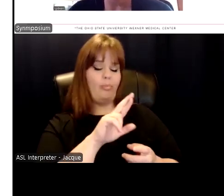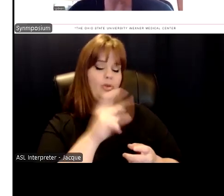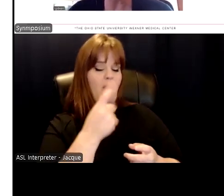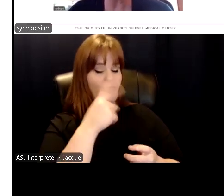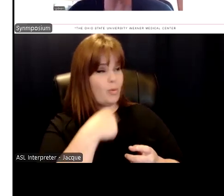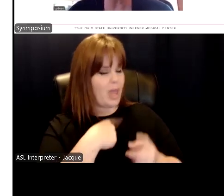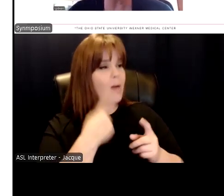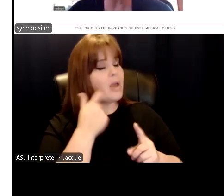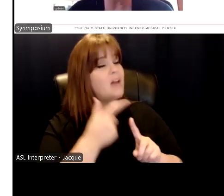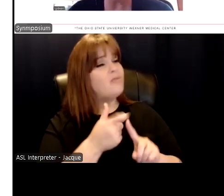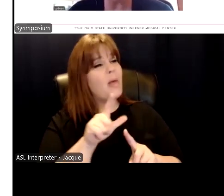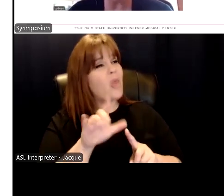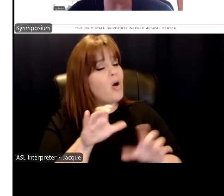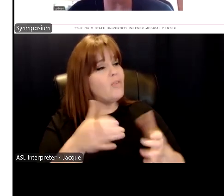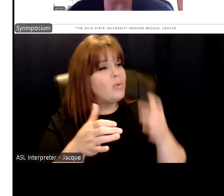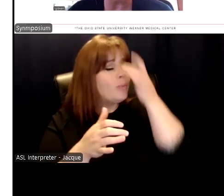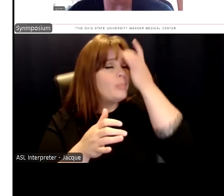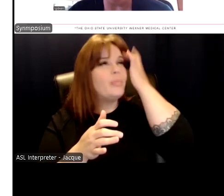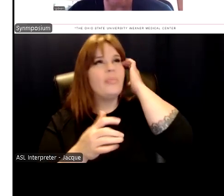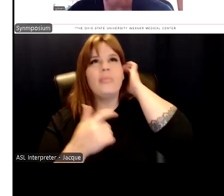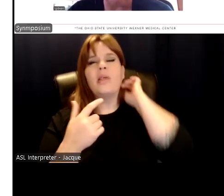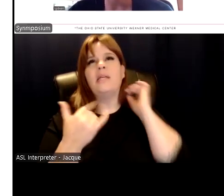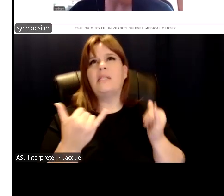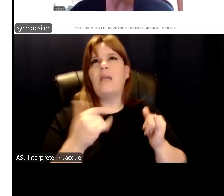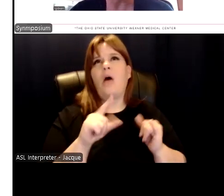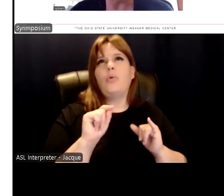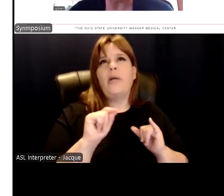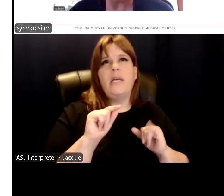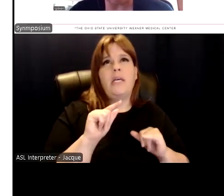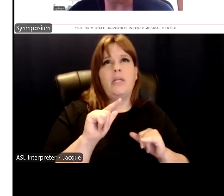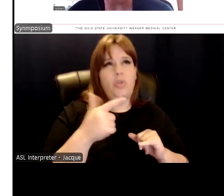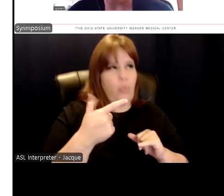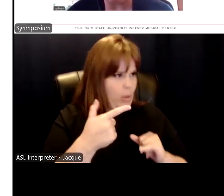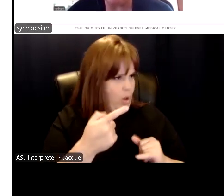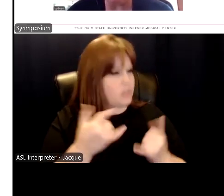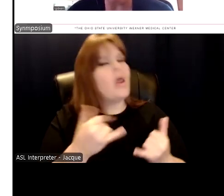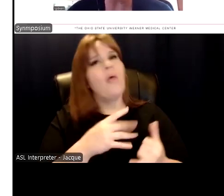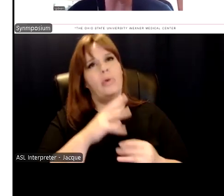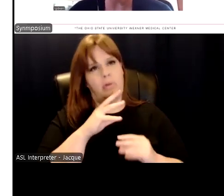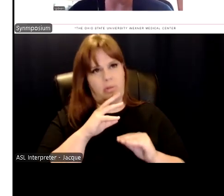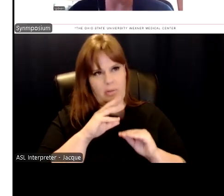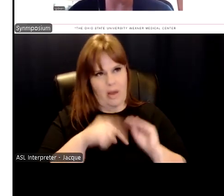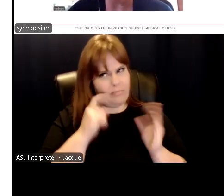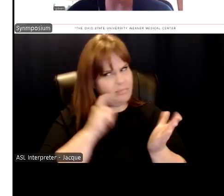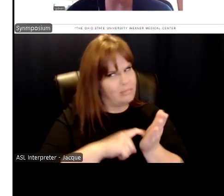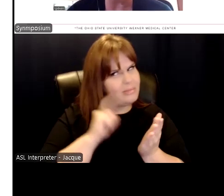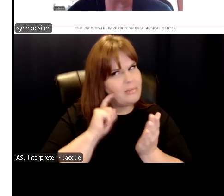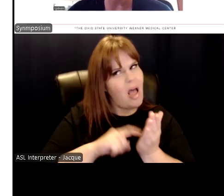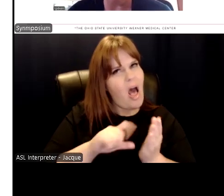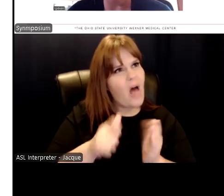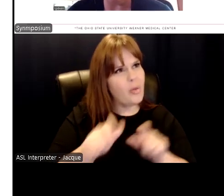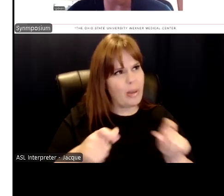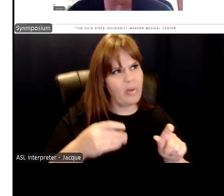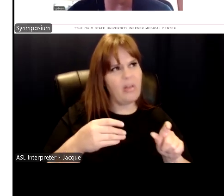things. We're talking now 2021, so there were starting to be other people that had it. There were starting to be support